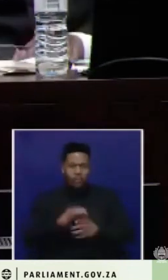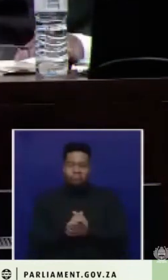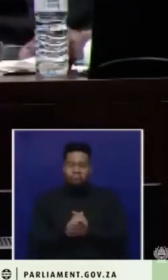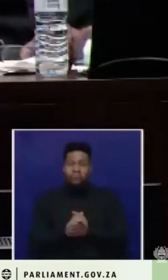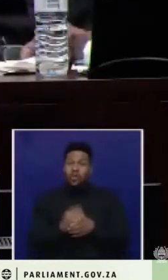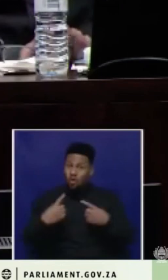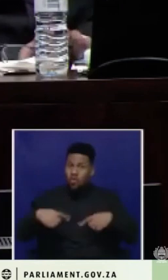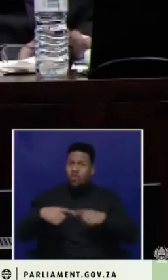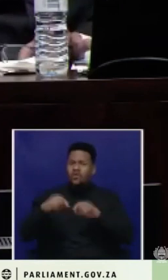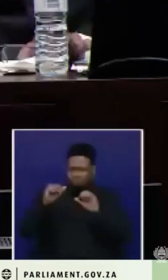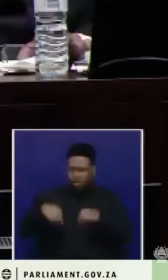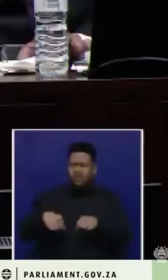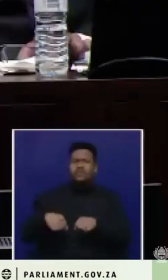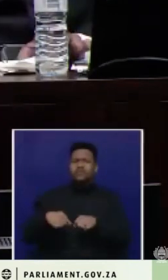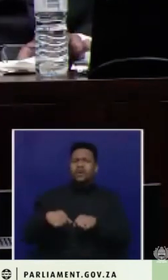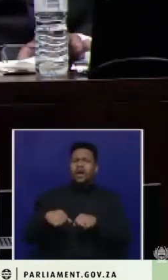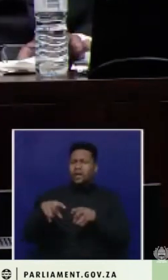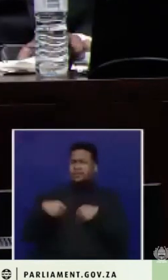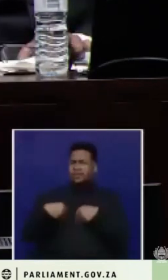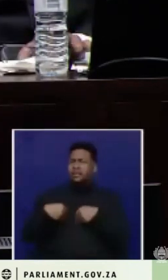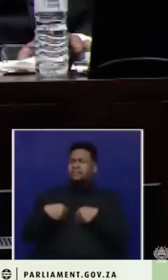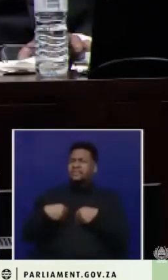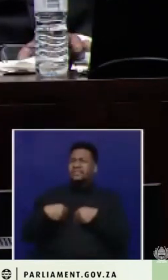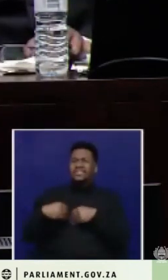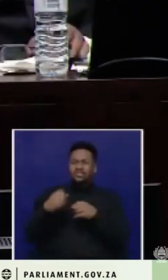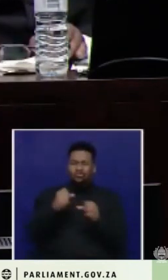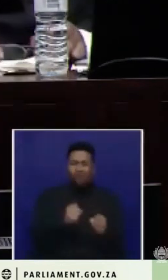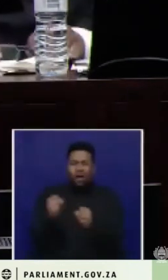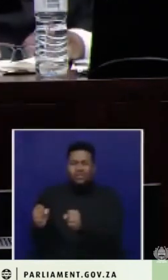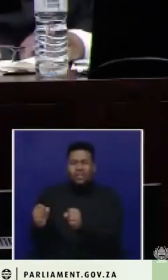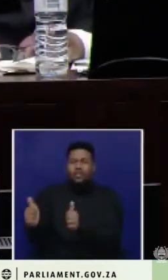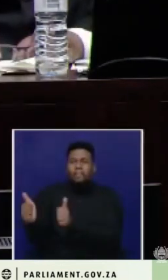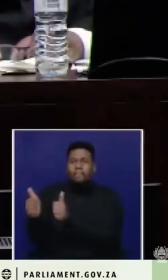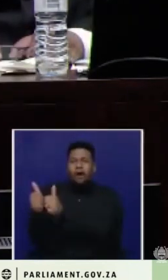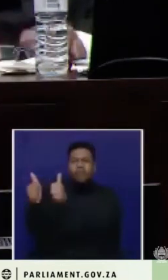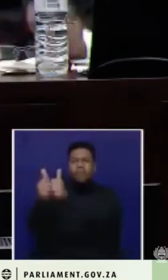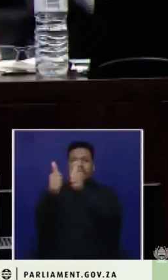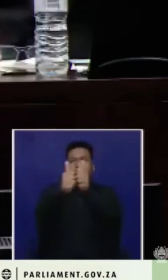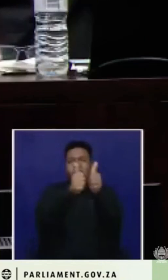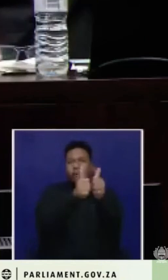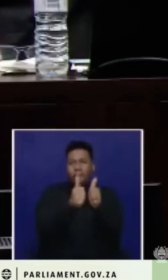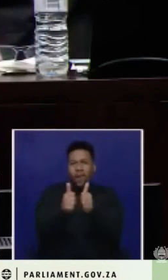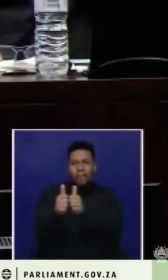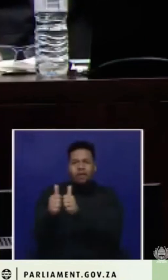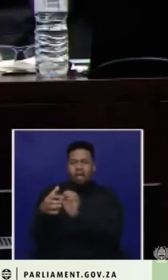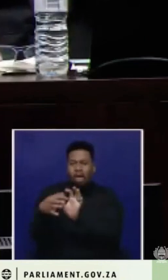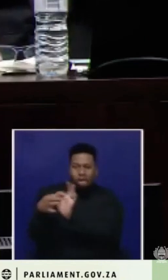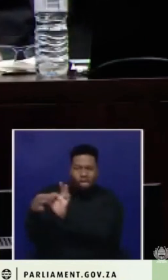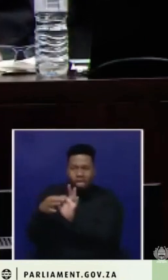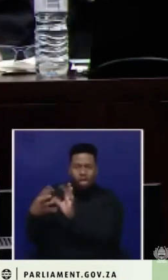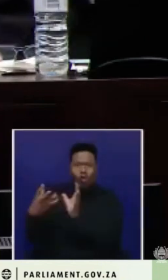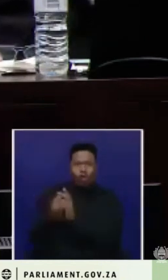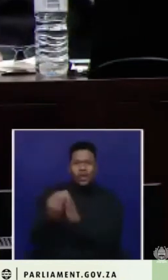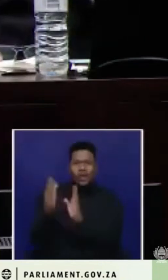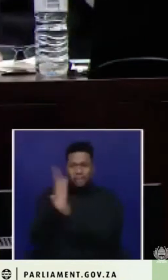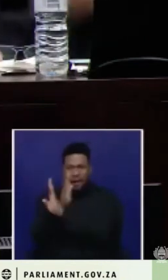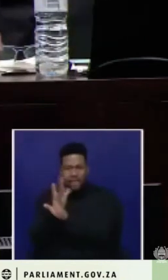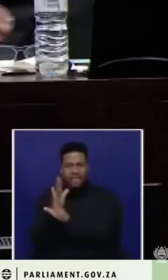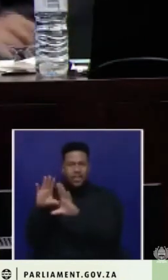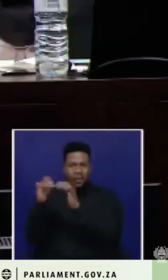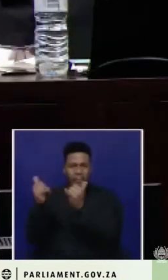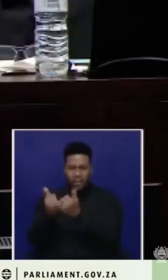strategic, multi-sectoral partnerships that unite government, civil society, business, and